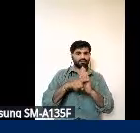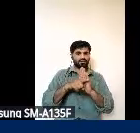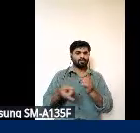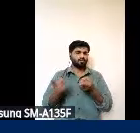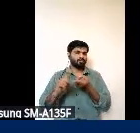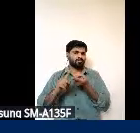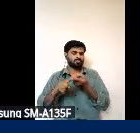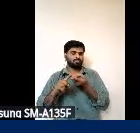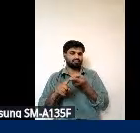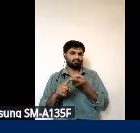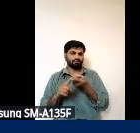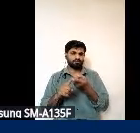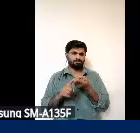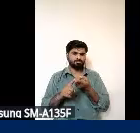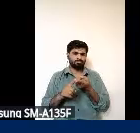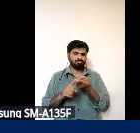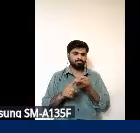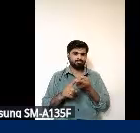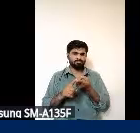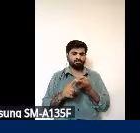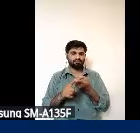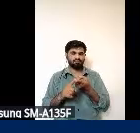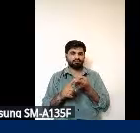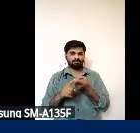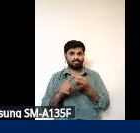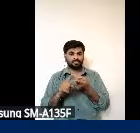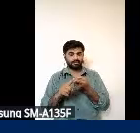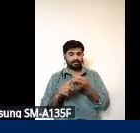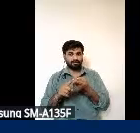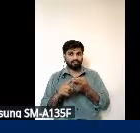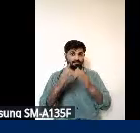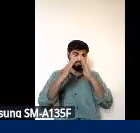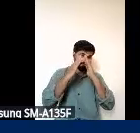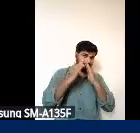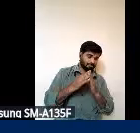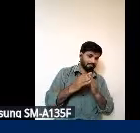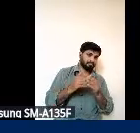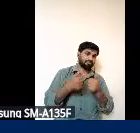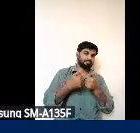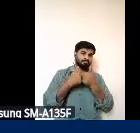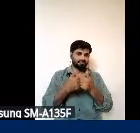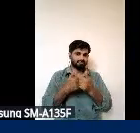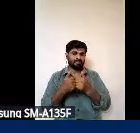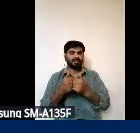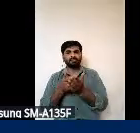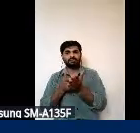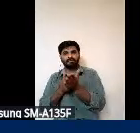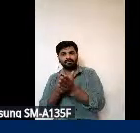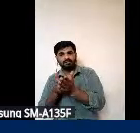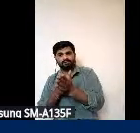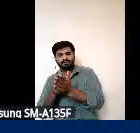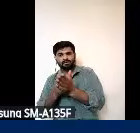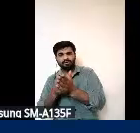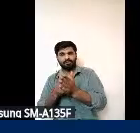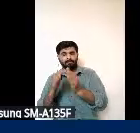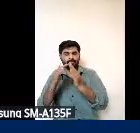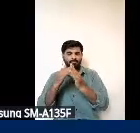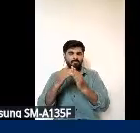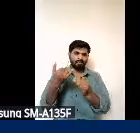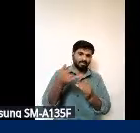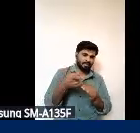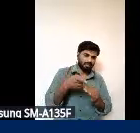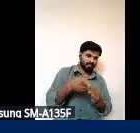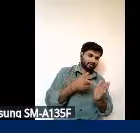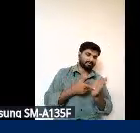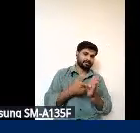is having a pakka, is in an urban area or a rural area, whether the house is constructed